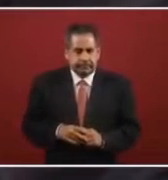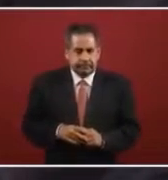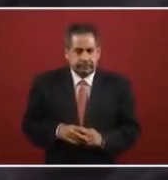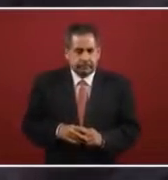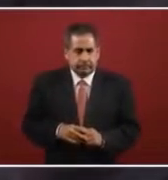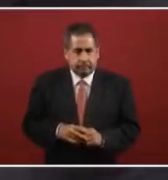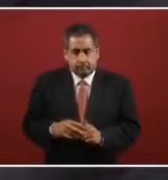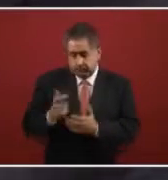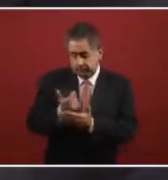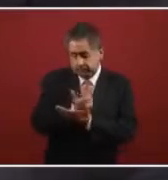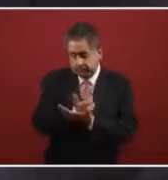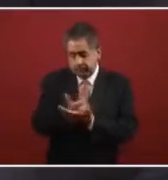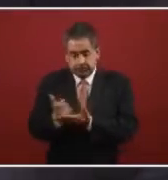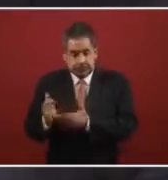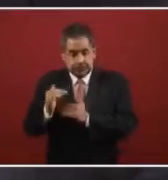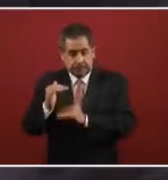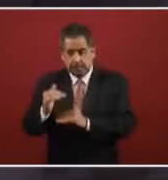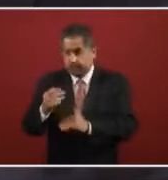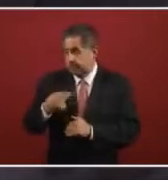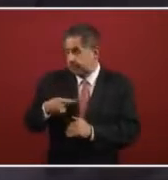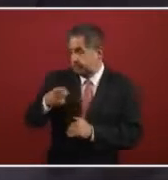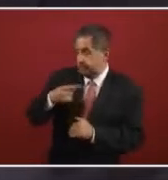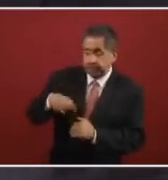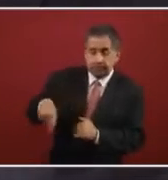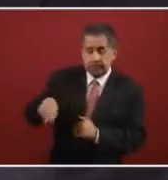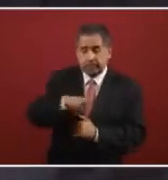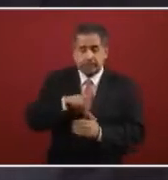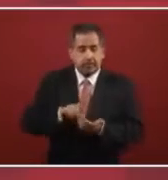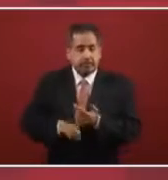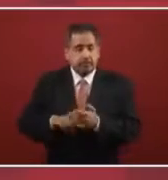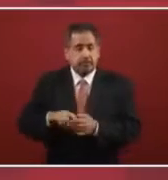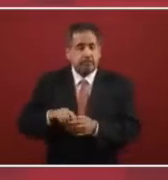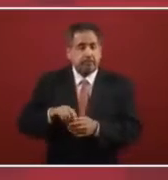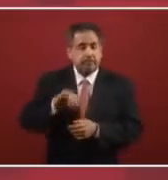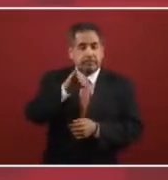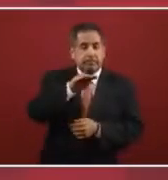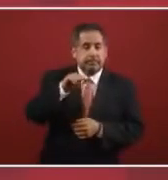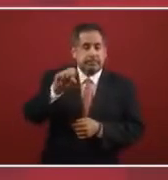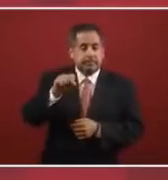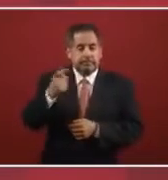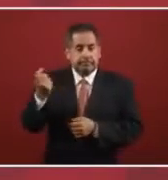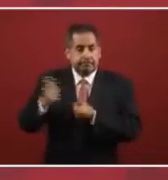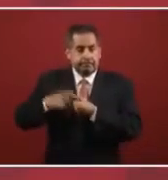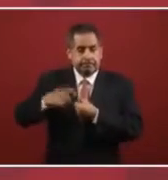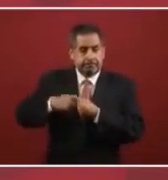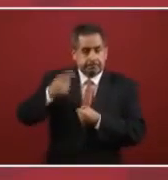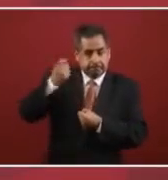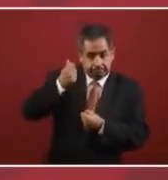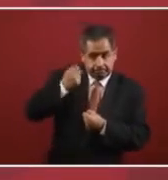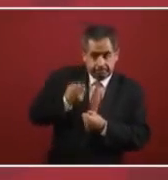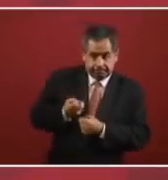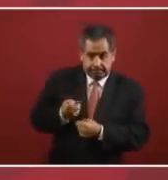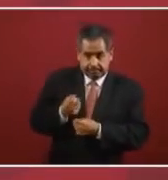of the salary of the assured in the Social Security this year,